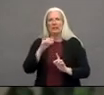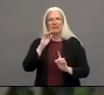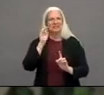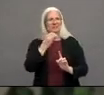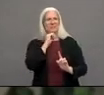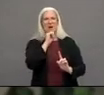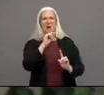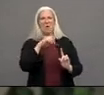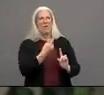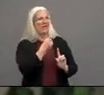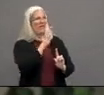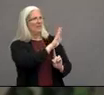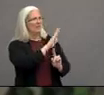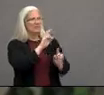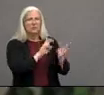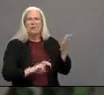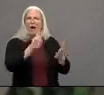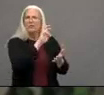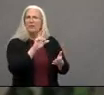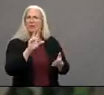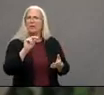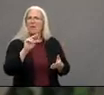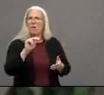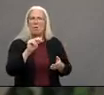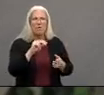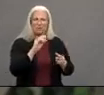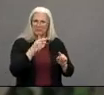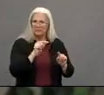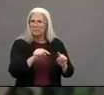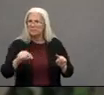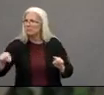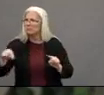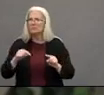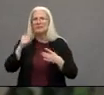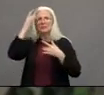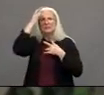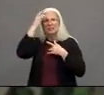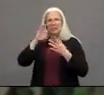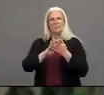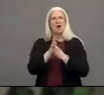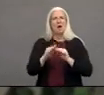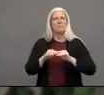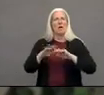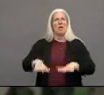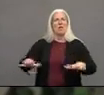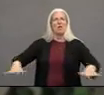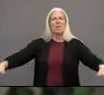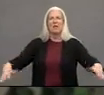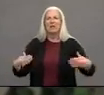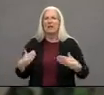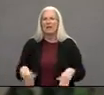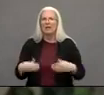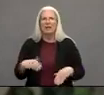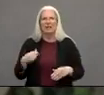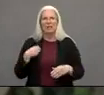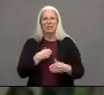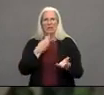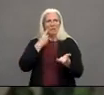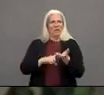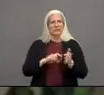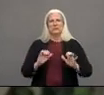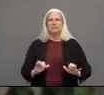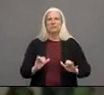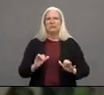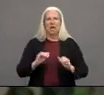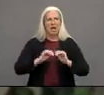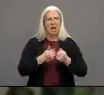and that the virus was had community spread so we transitioned to more of a mitigation phase